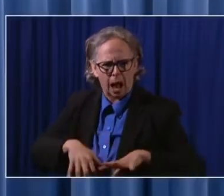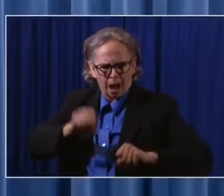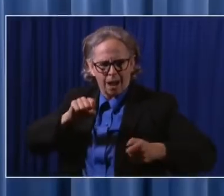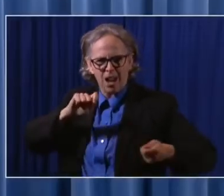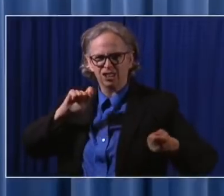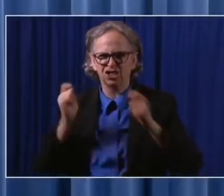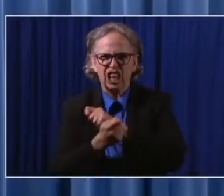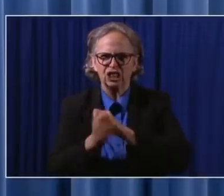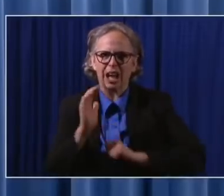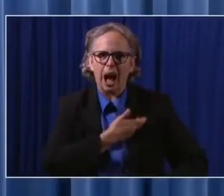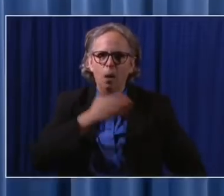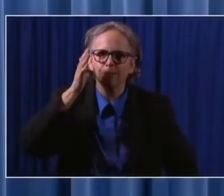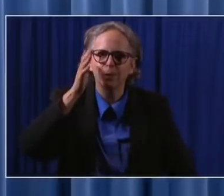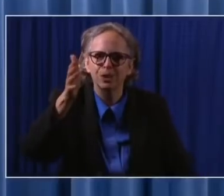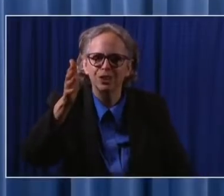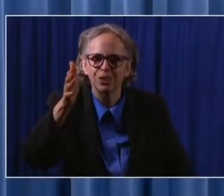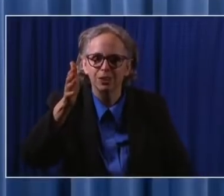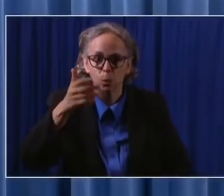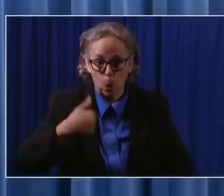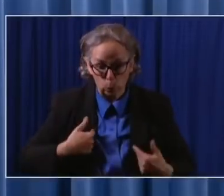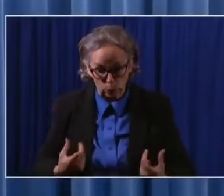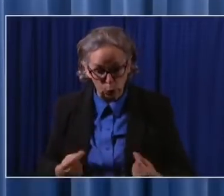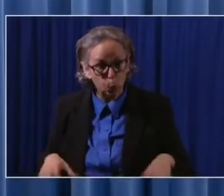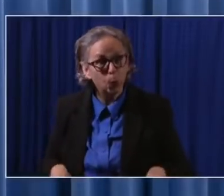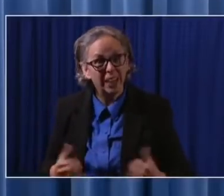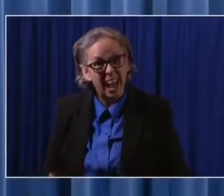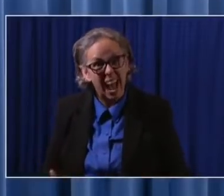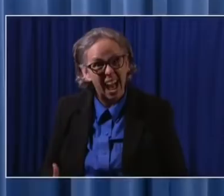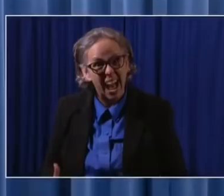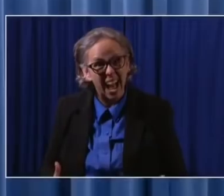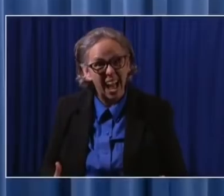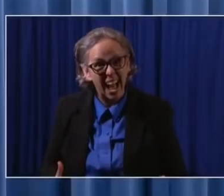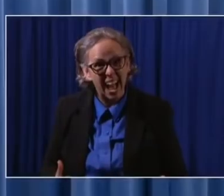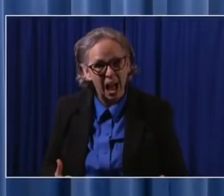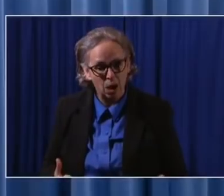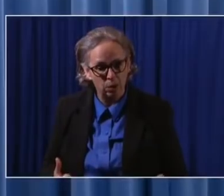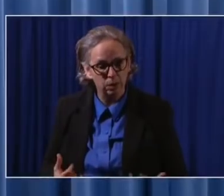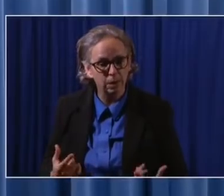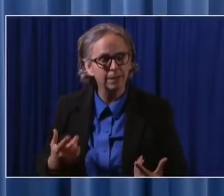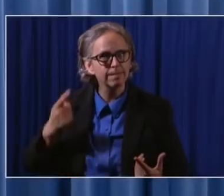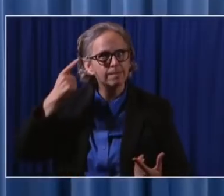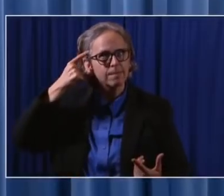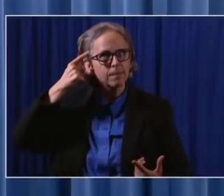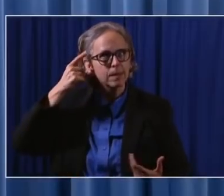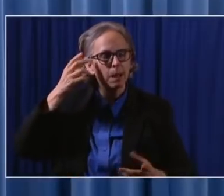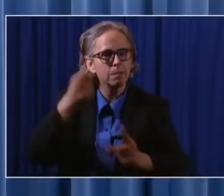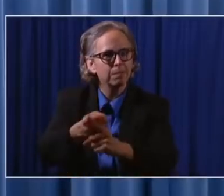do. And having the best information so that Ohioans can make those decisions